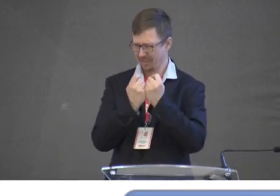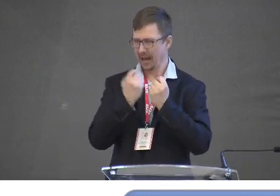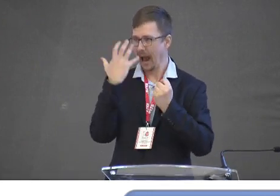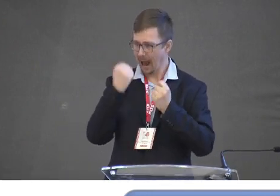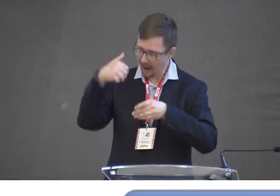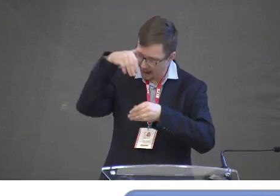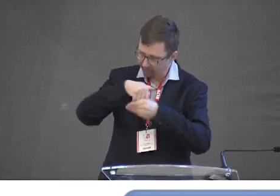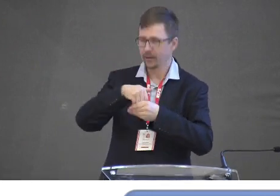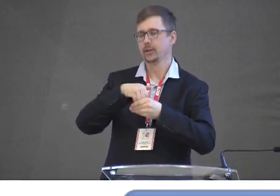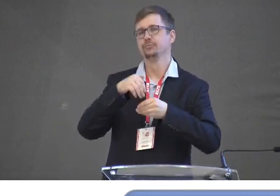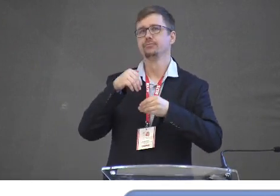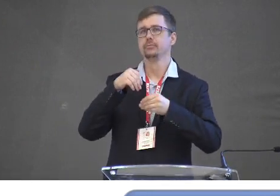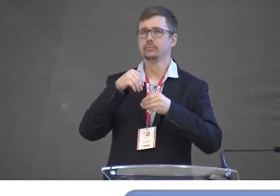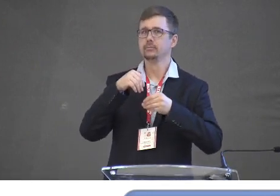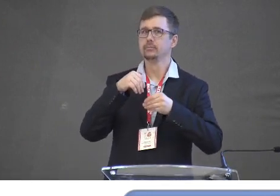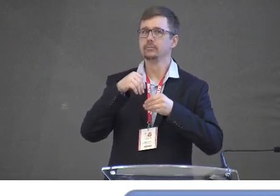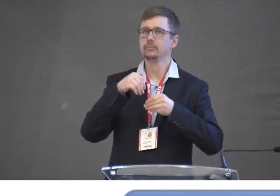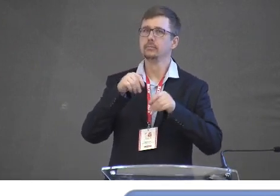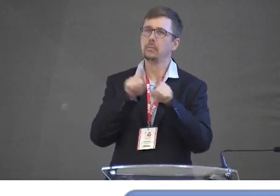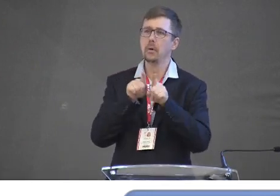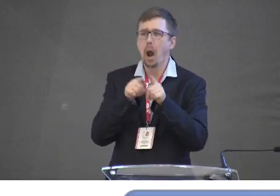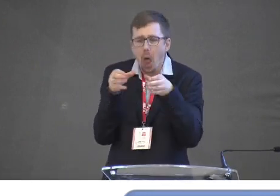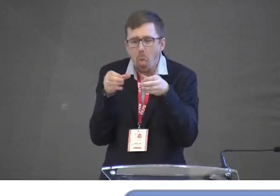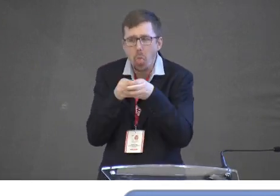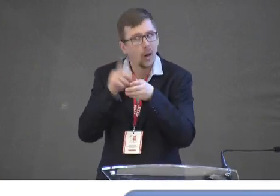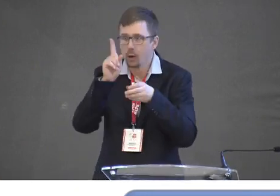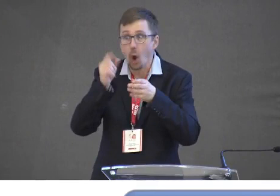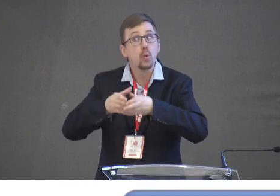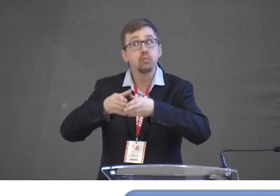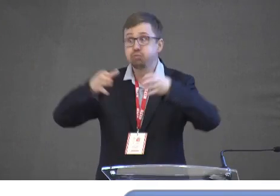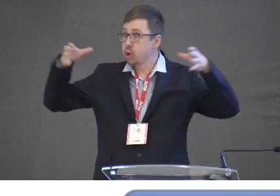Briefly, within our research team,